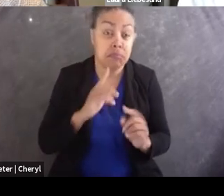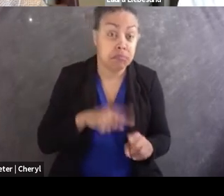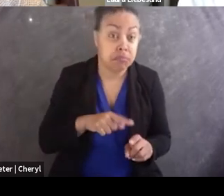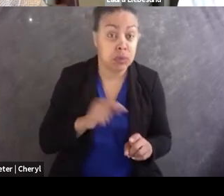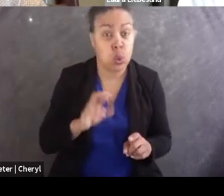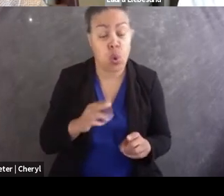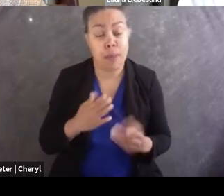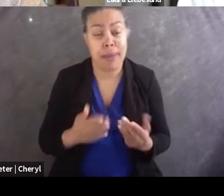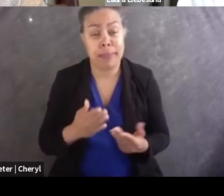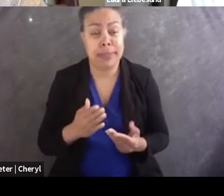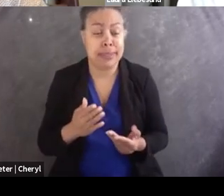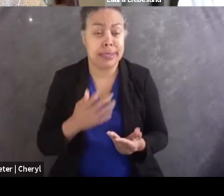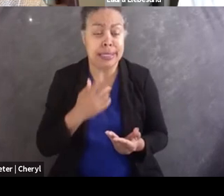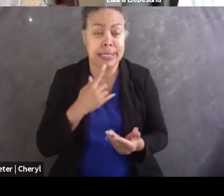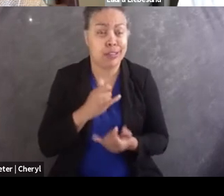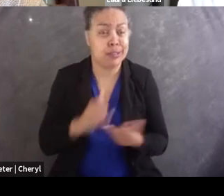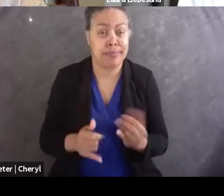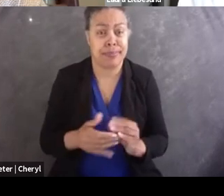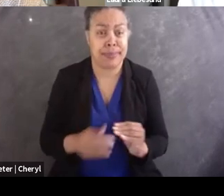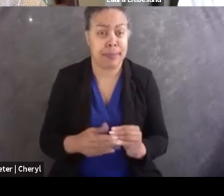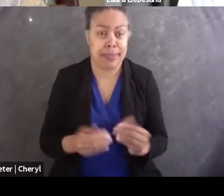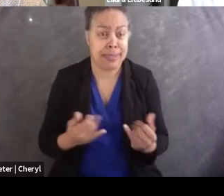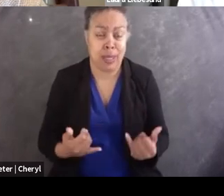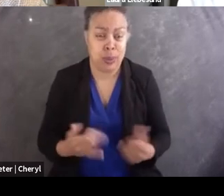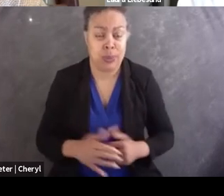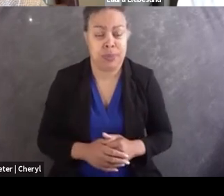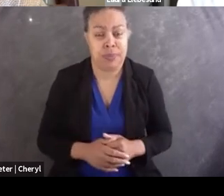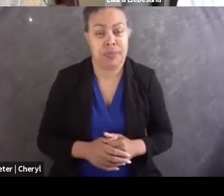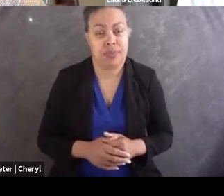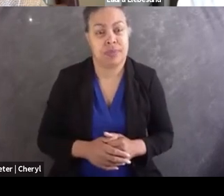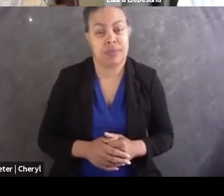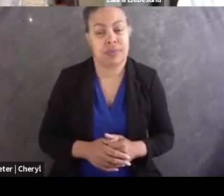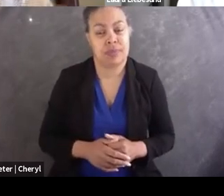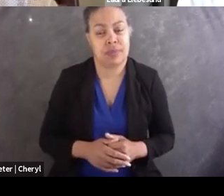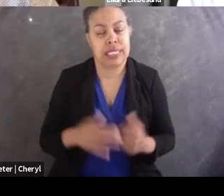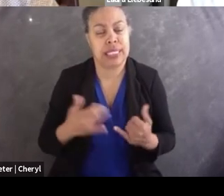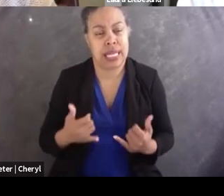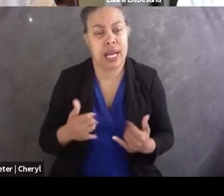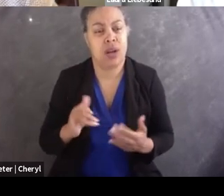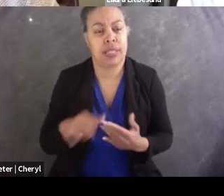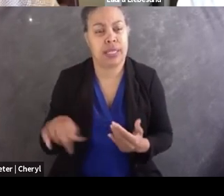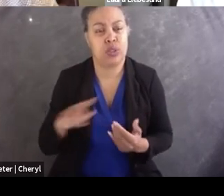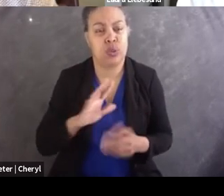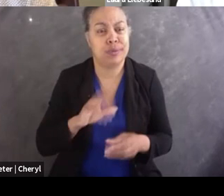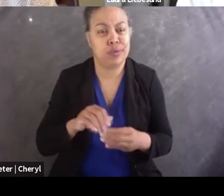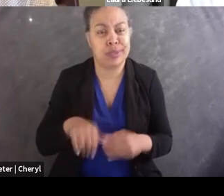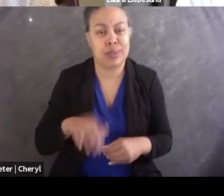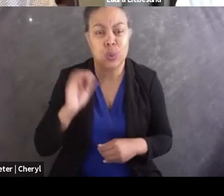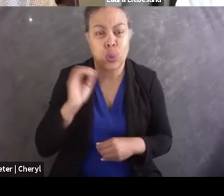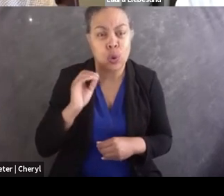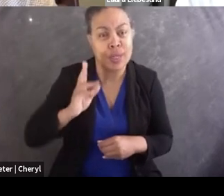can just give us like your final closing thoughts here. You know, now that you've, you know, kind of done this oral history